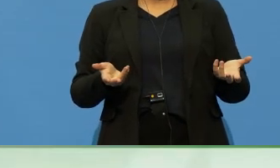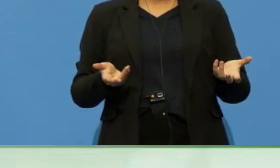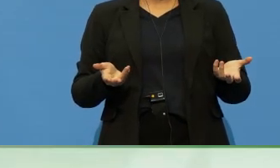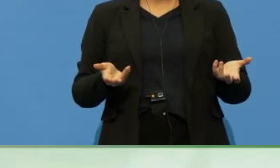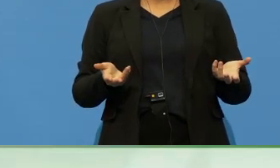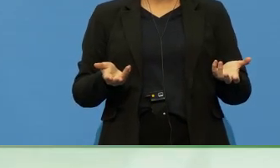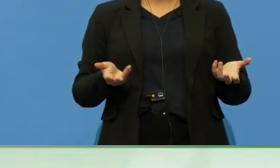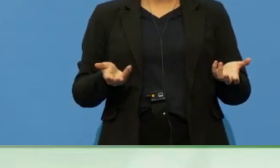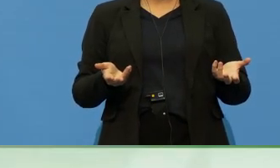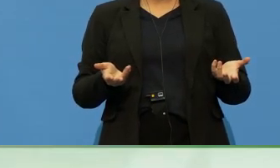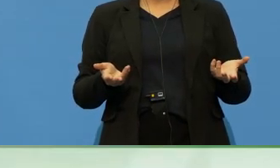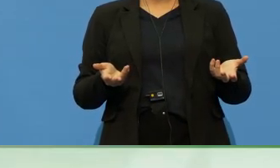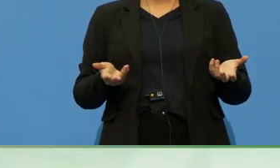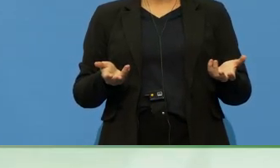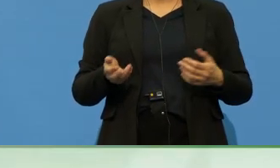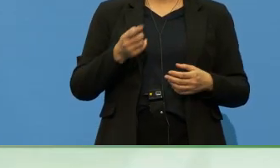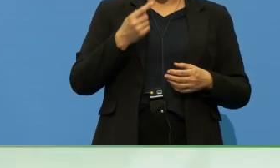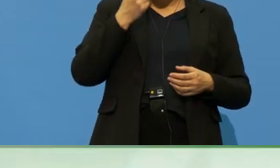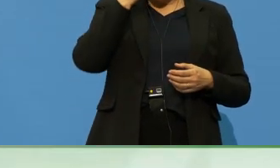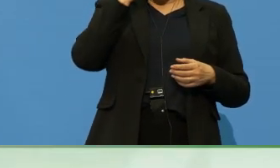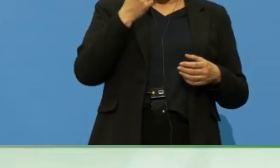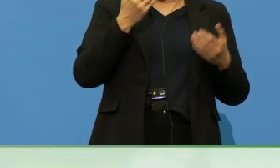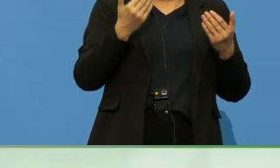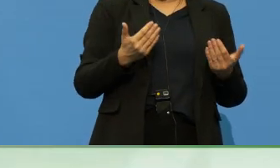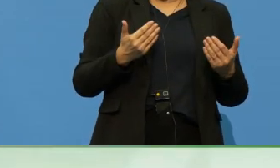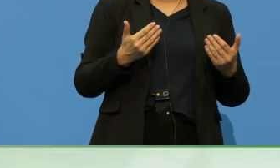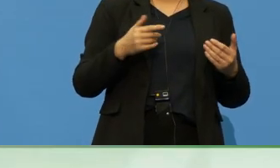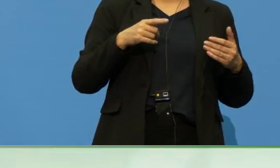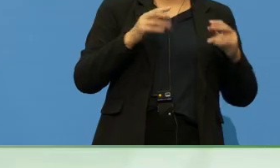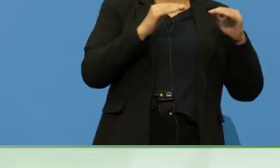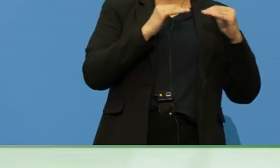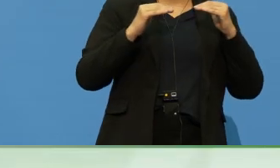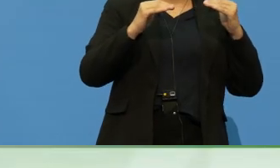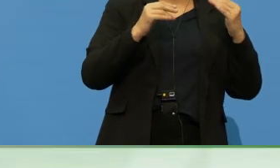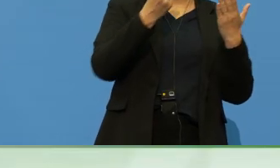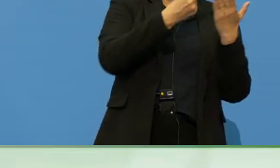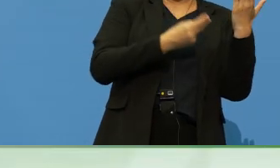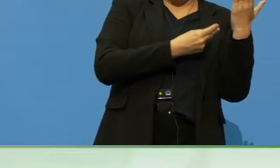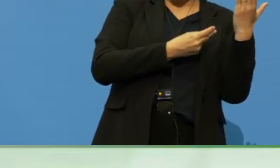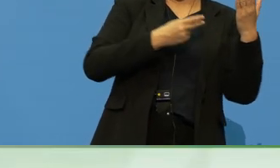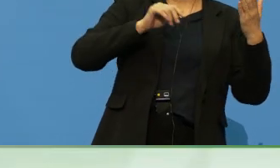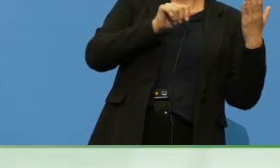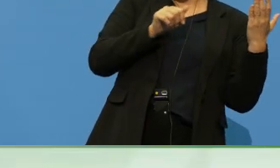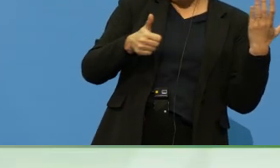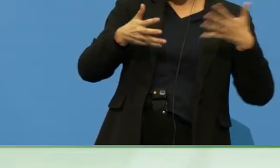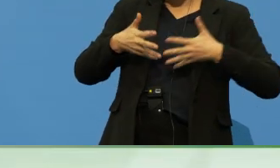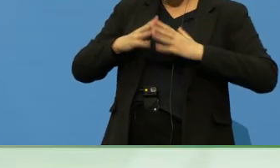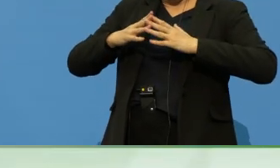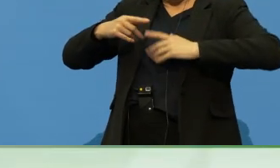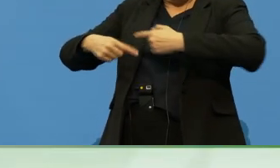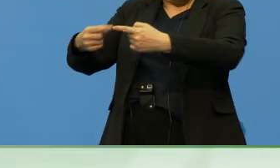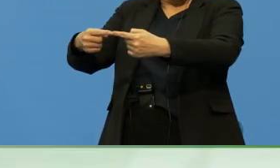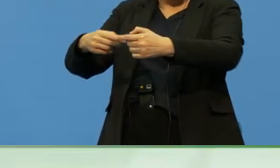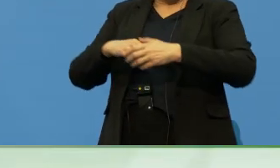expensive to think at the beginning universal than to do some correction afterward.